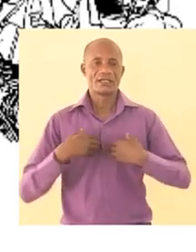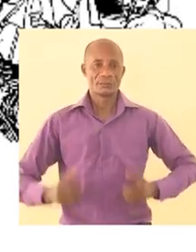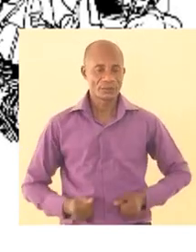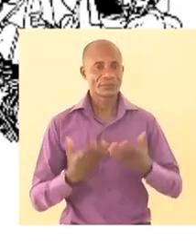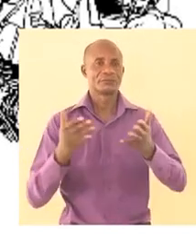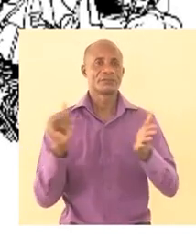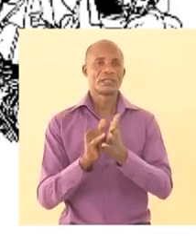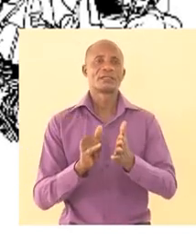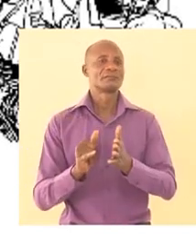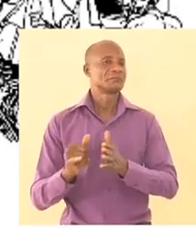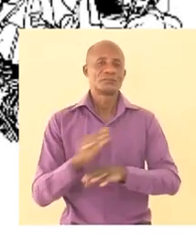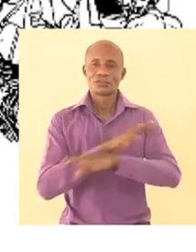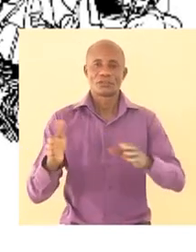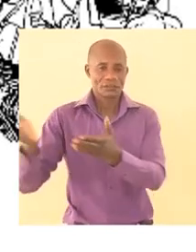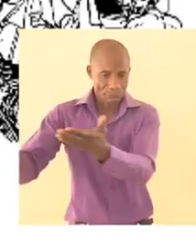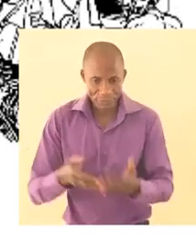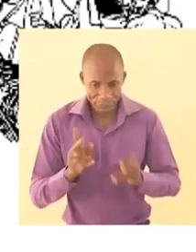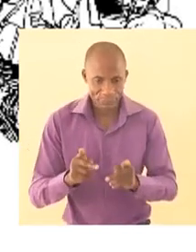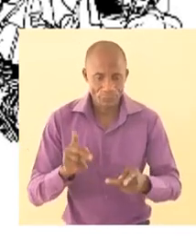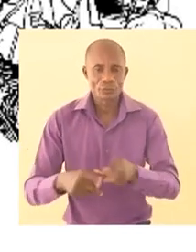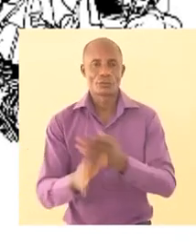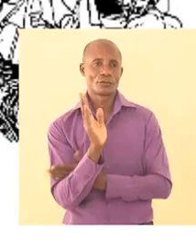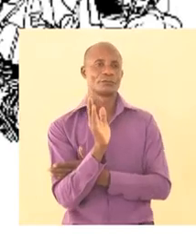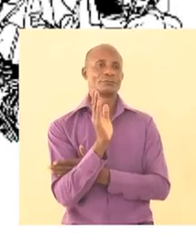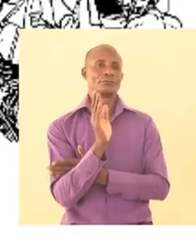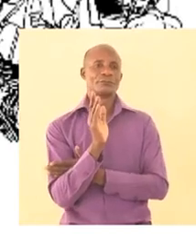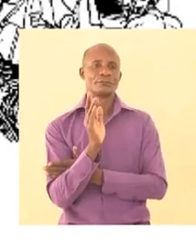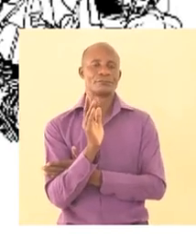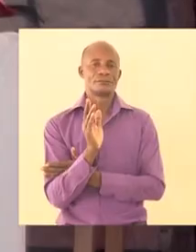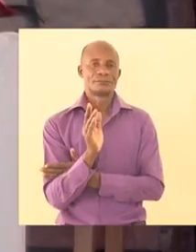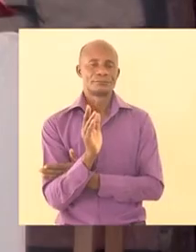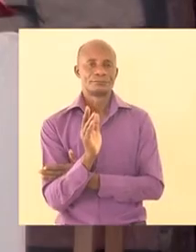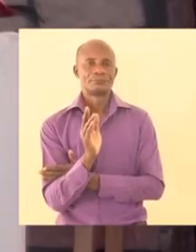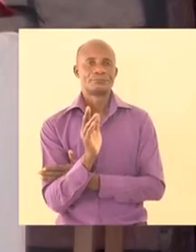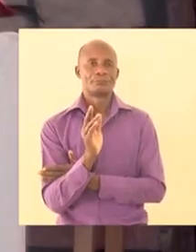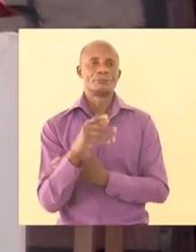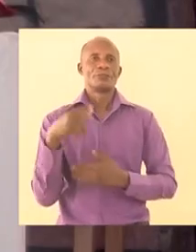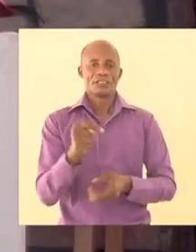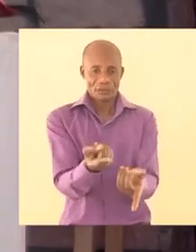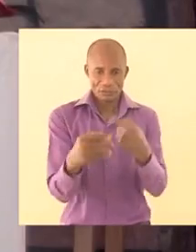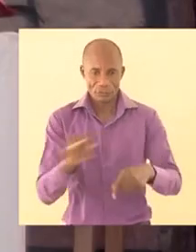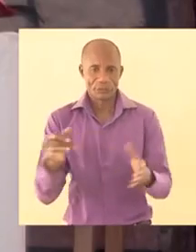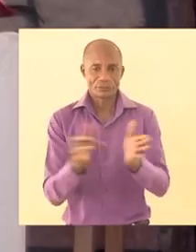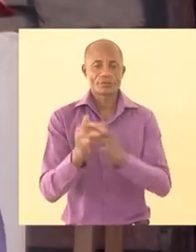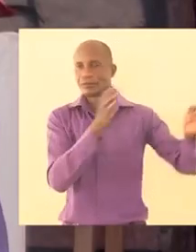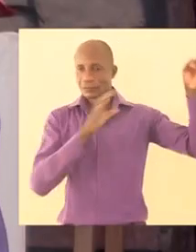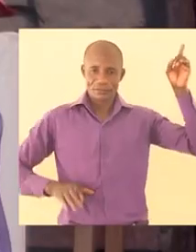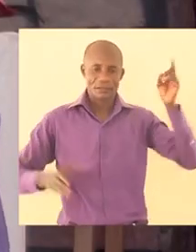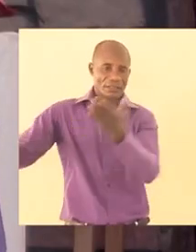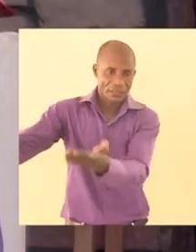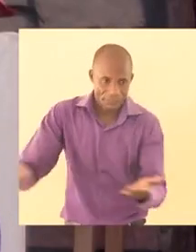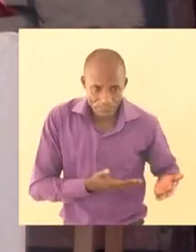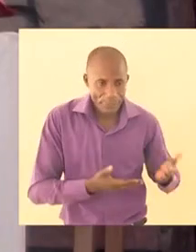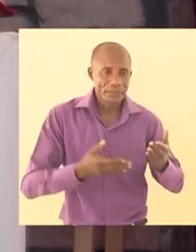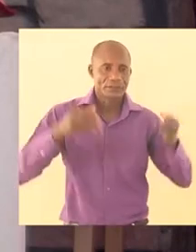can no longer bring people to God. With Christ, animals can no longer bring people to God. The coming of Jesus Christ brings